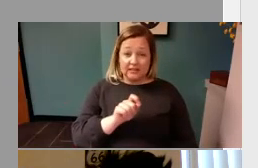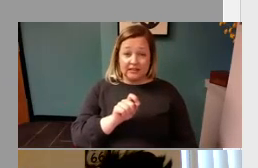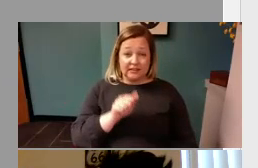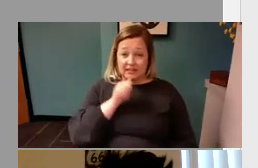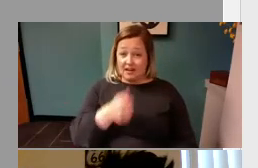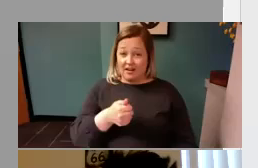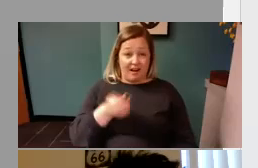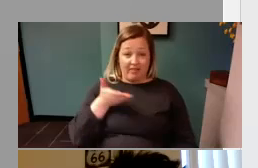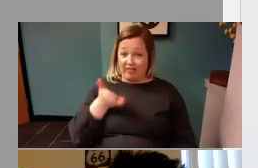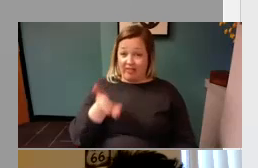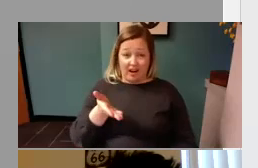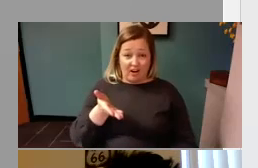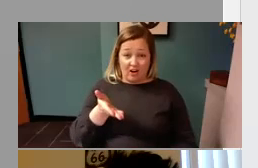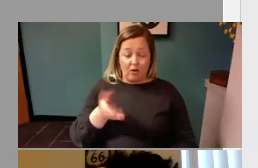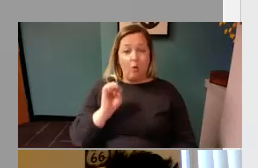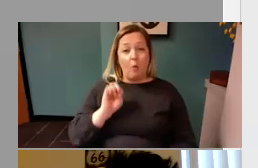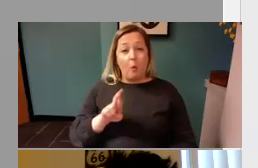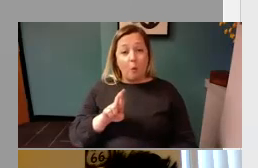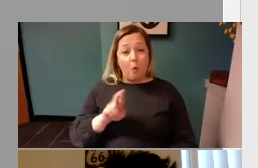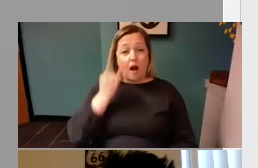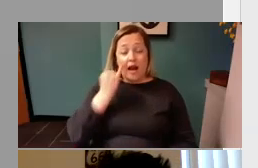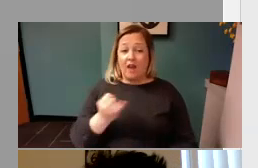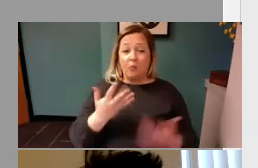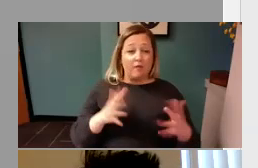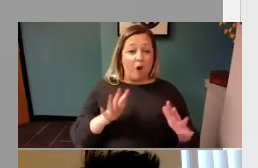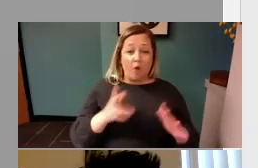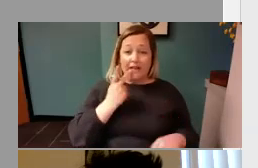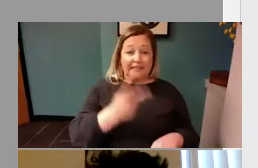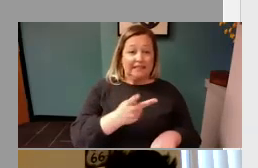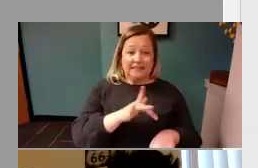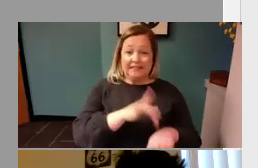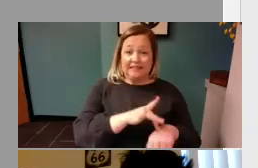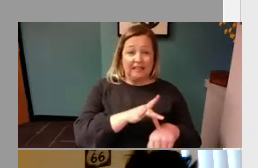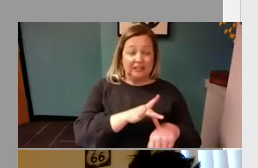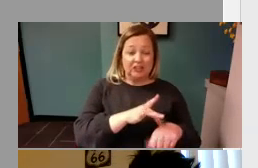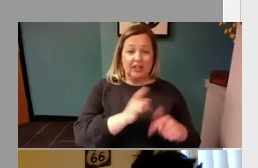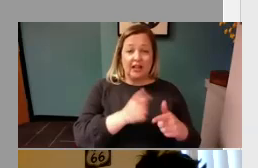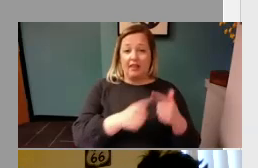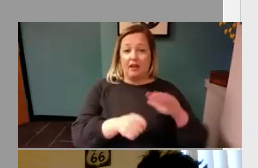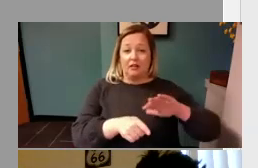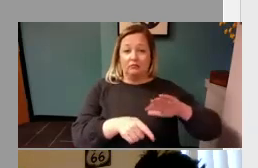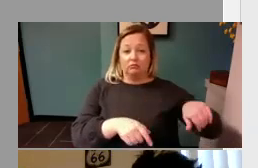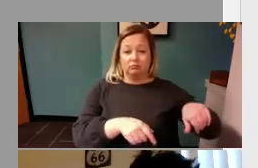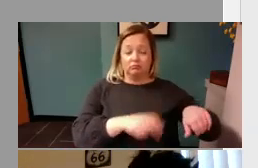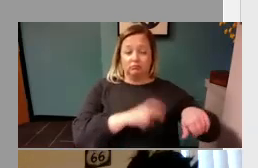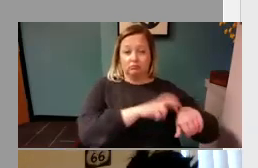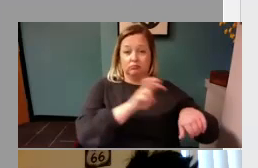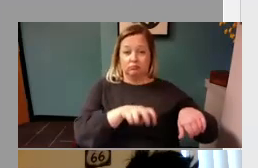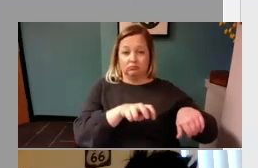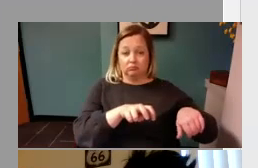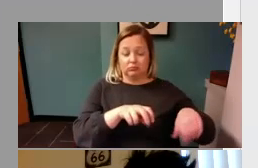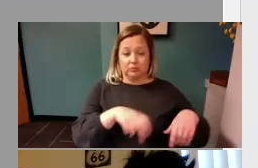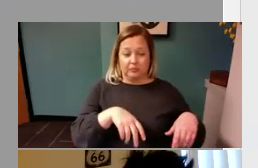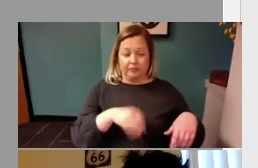already have seen it before, then we compare the cost. If we have not seen it before, that cost is infinity, and we